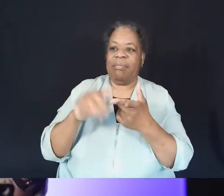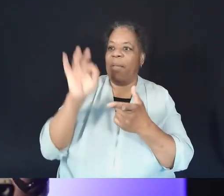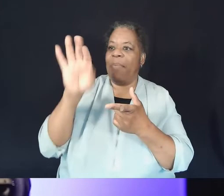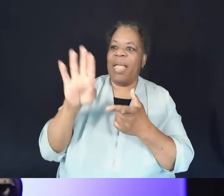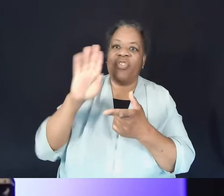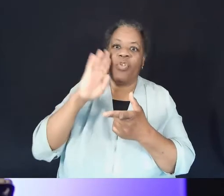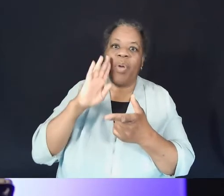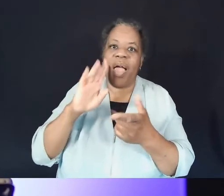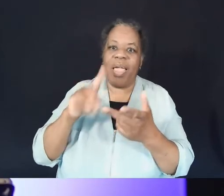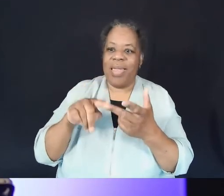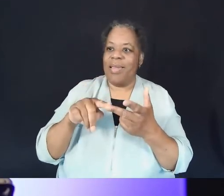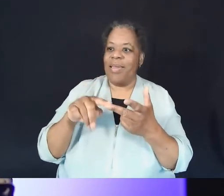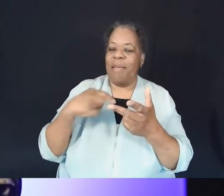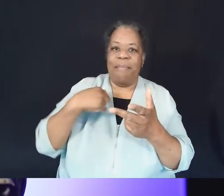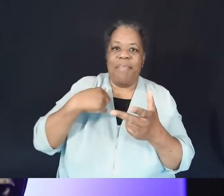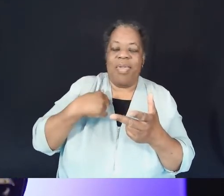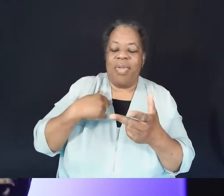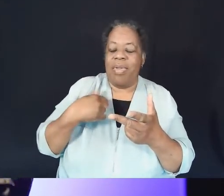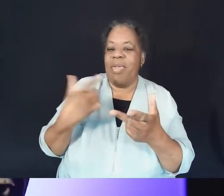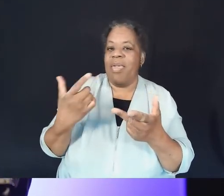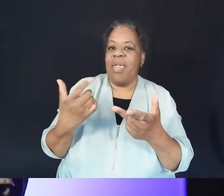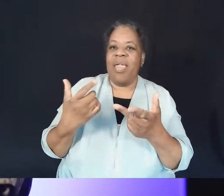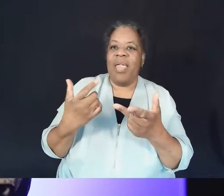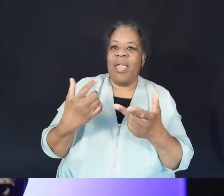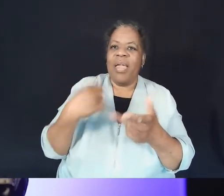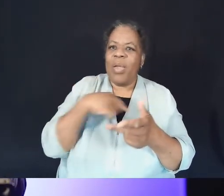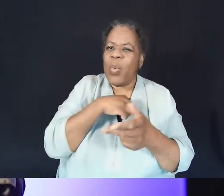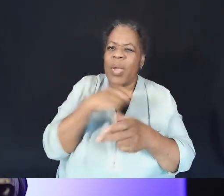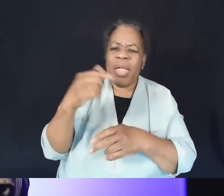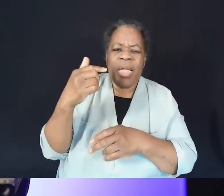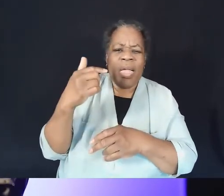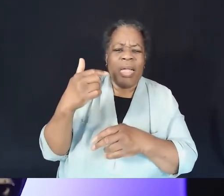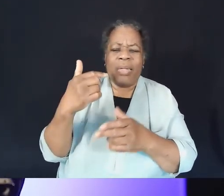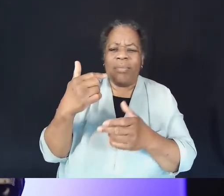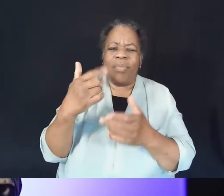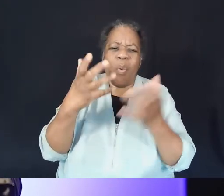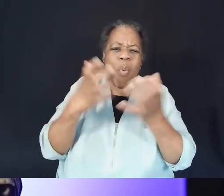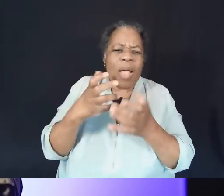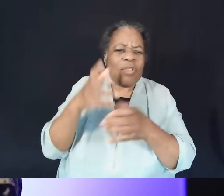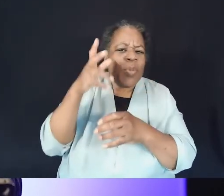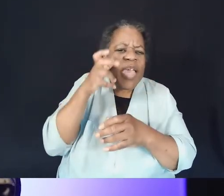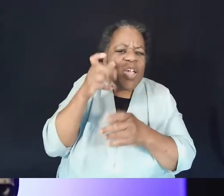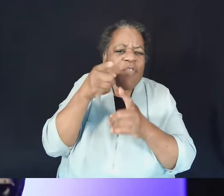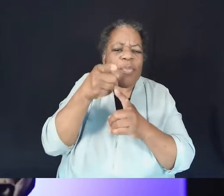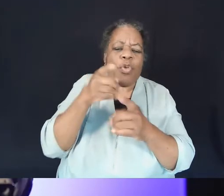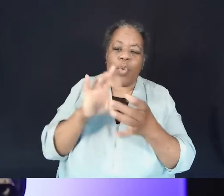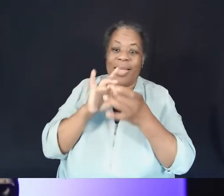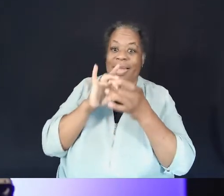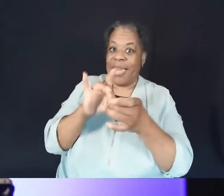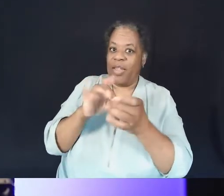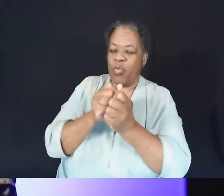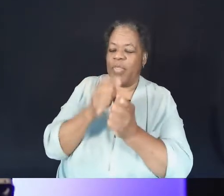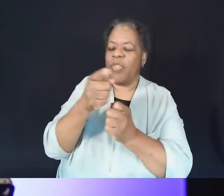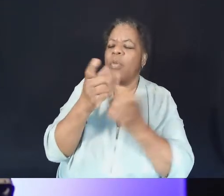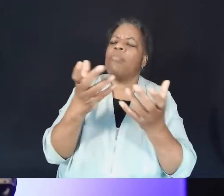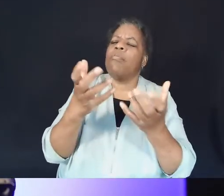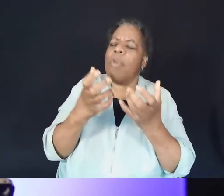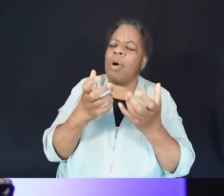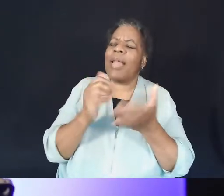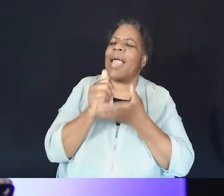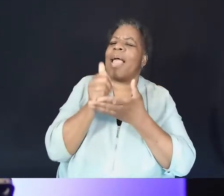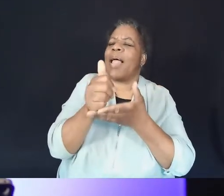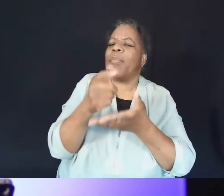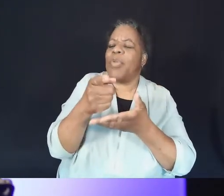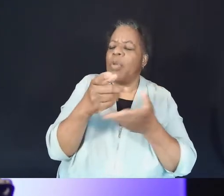if I could be of any help. But we know that we want to hear from you and connect with you and help you in any way that we can in this